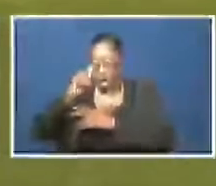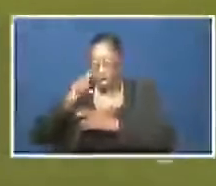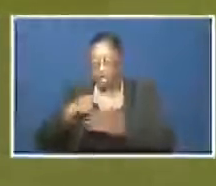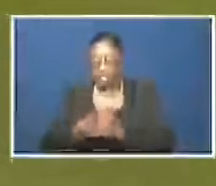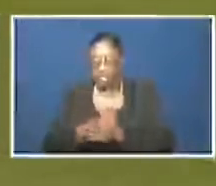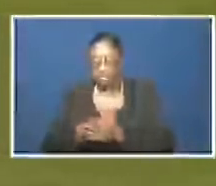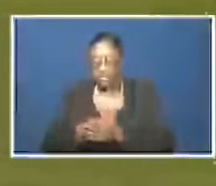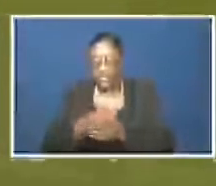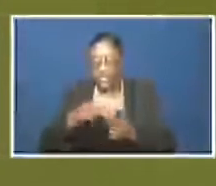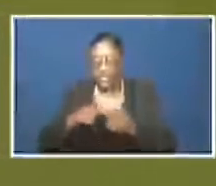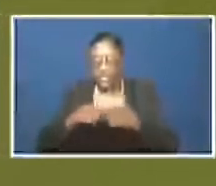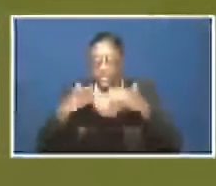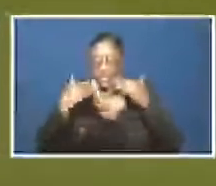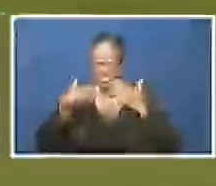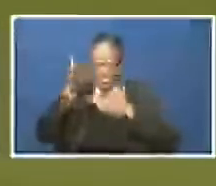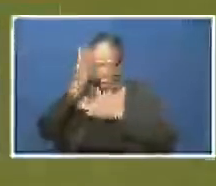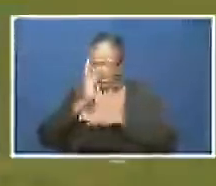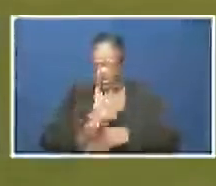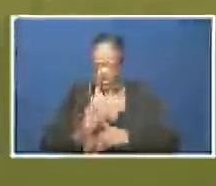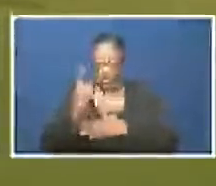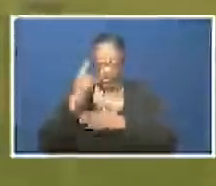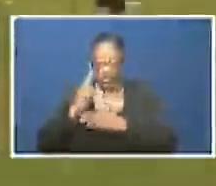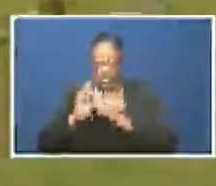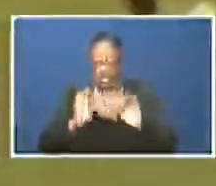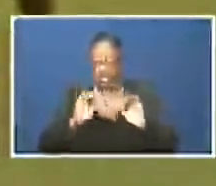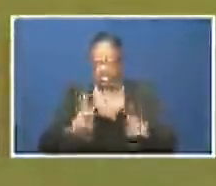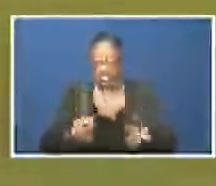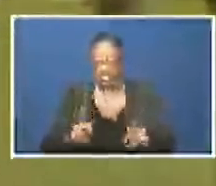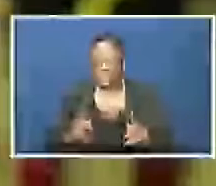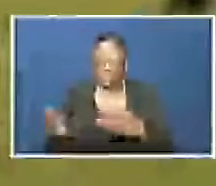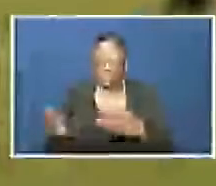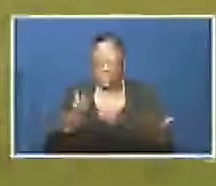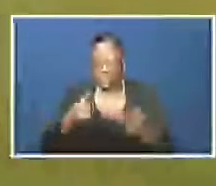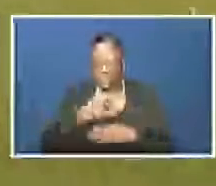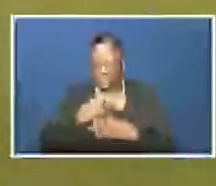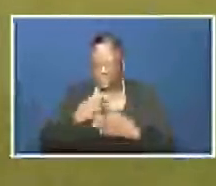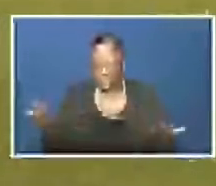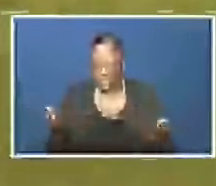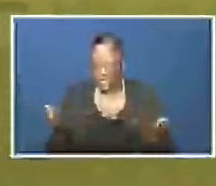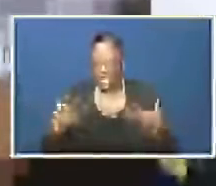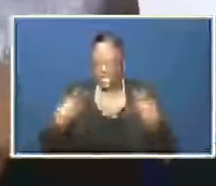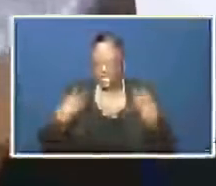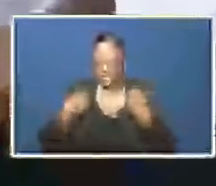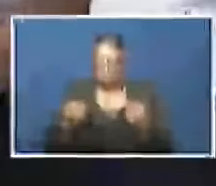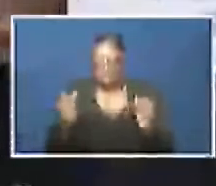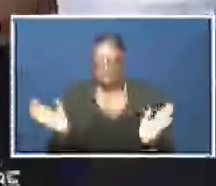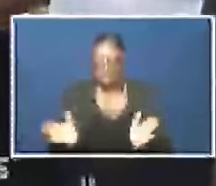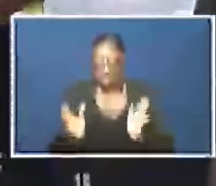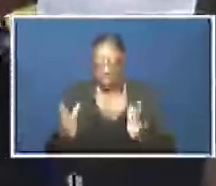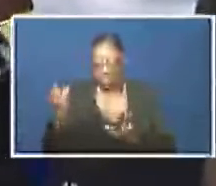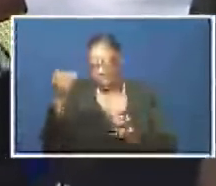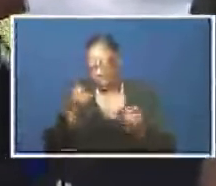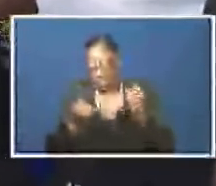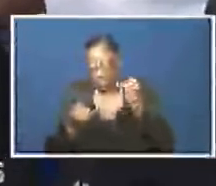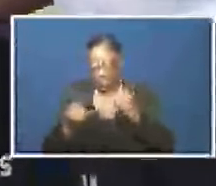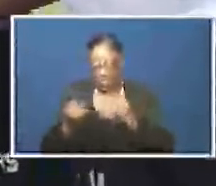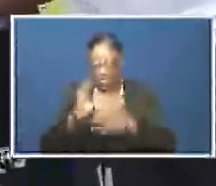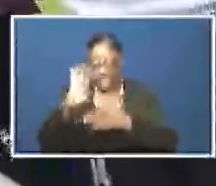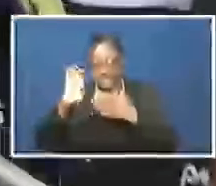Well, I would like to firstly thank God for this opportunity and bringing us here and giving us the strength and courage to even fight to this